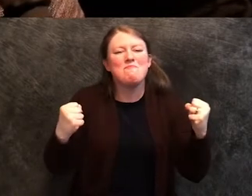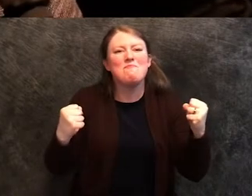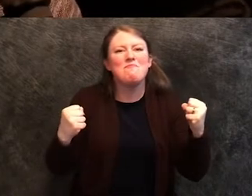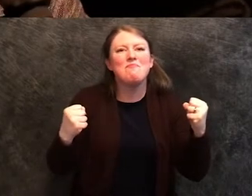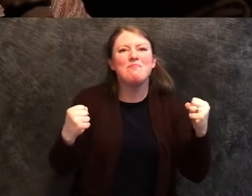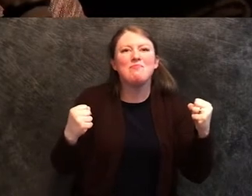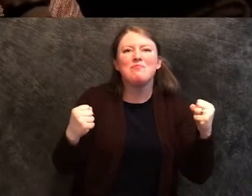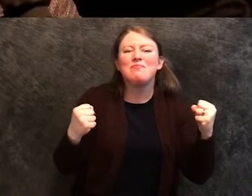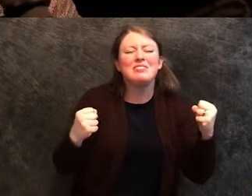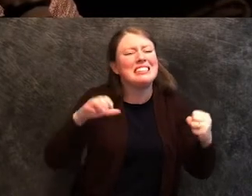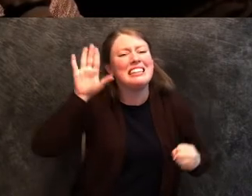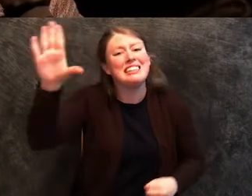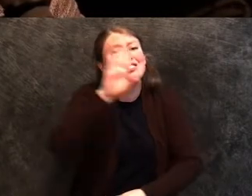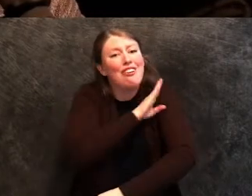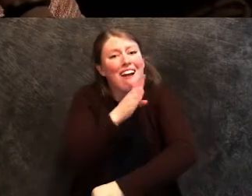reaches, come on,